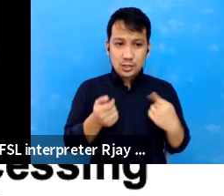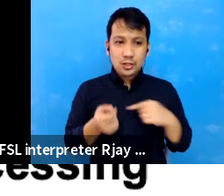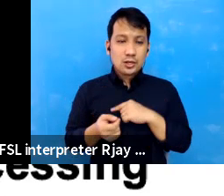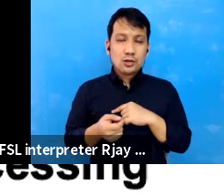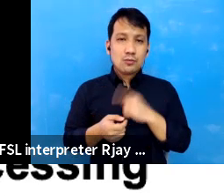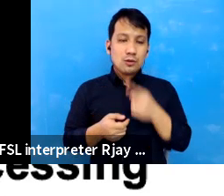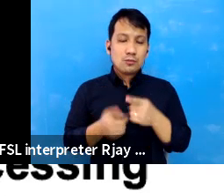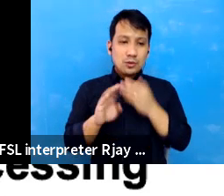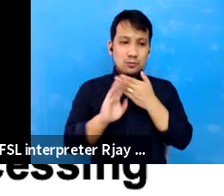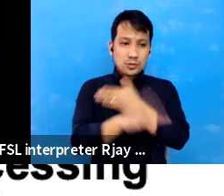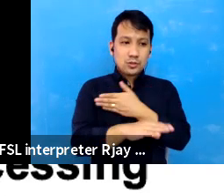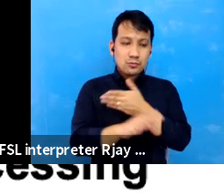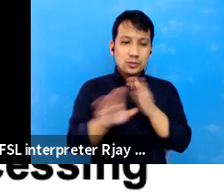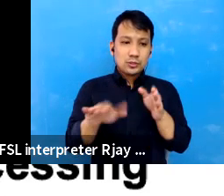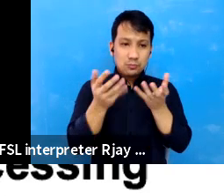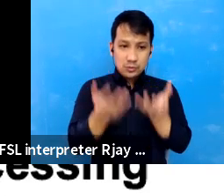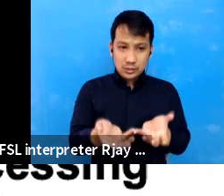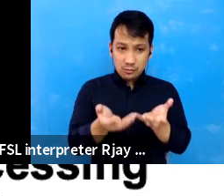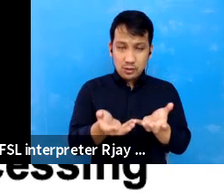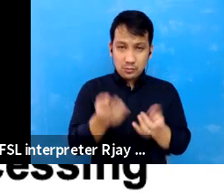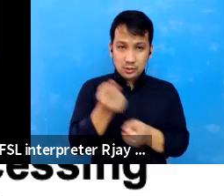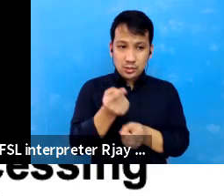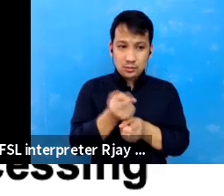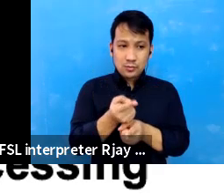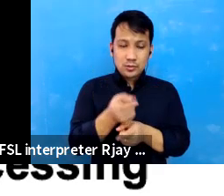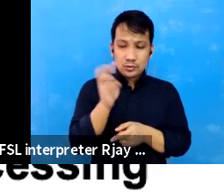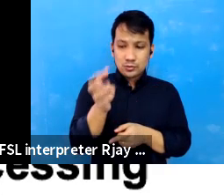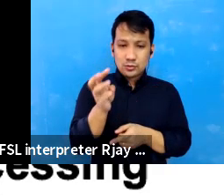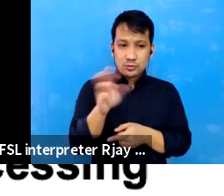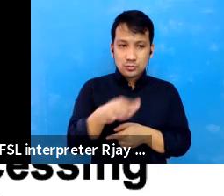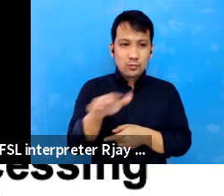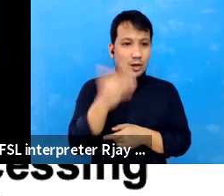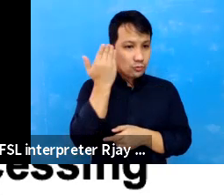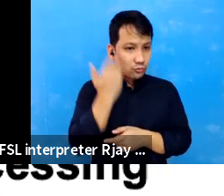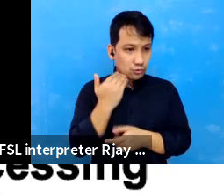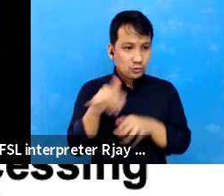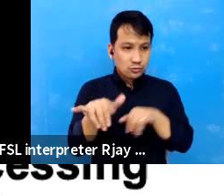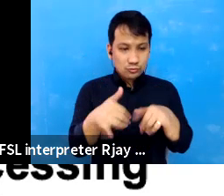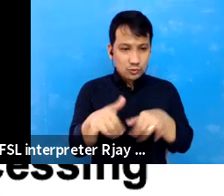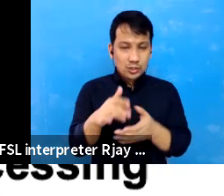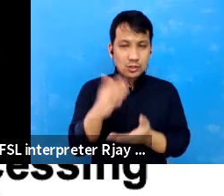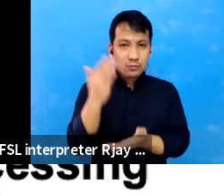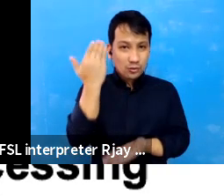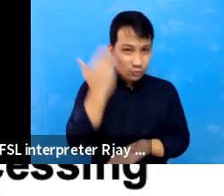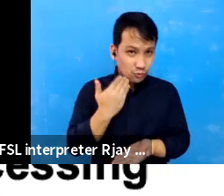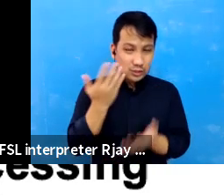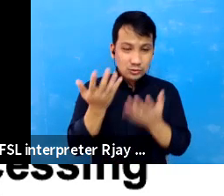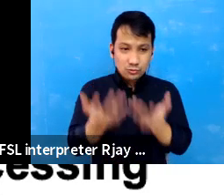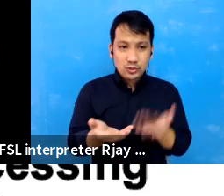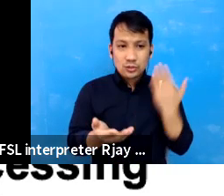nito na ibabalik namin sa tamang timbang ang lahat ng 68 na underweight at 13 wasted children